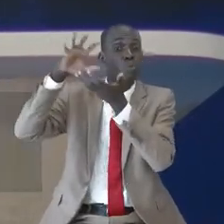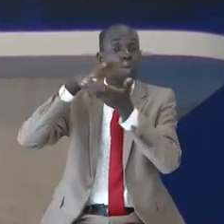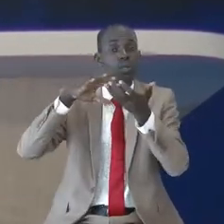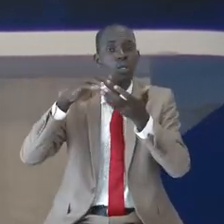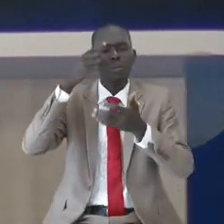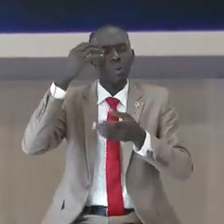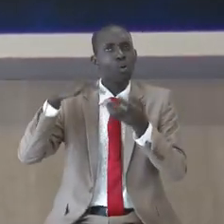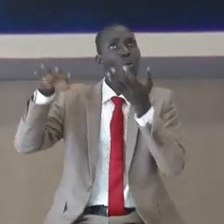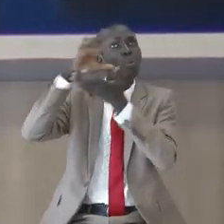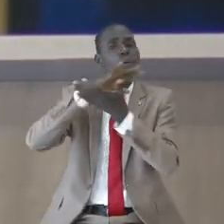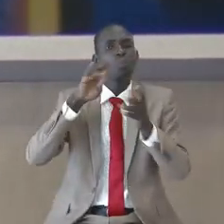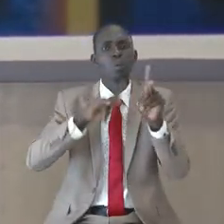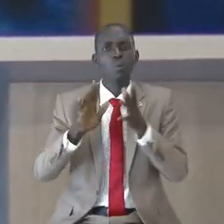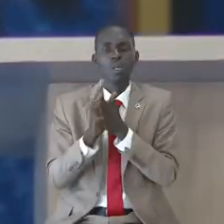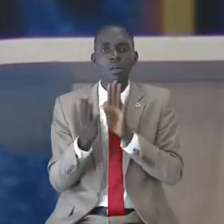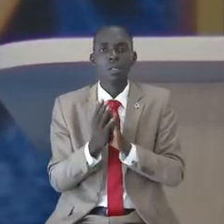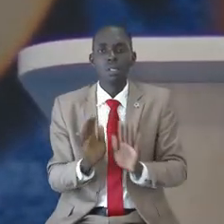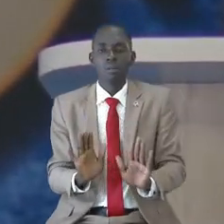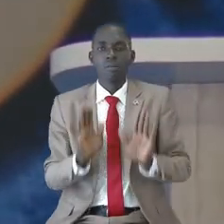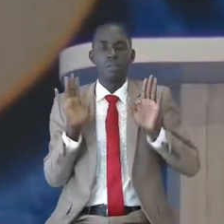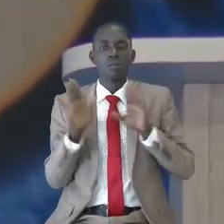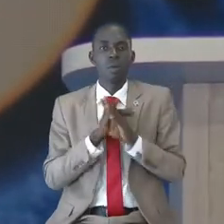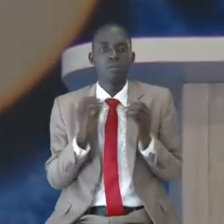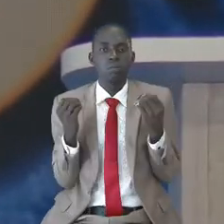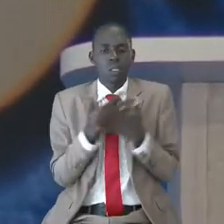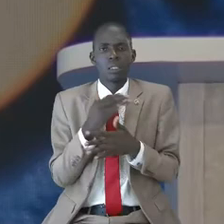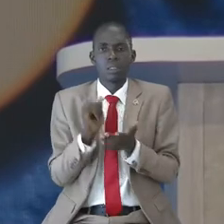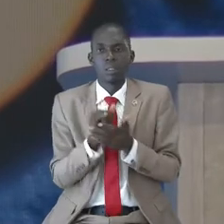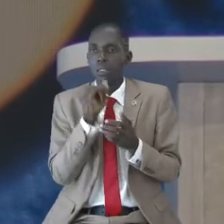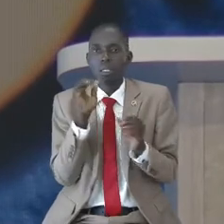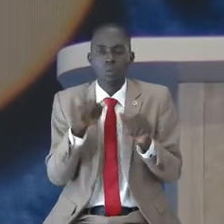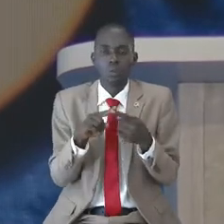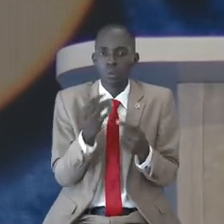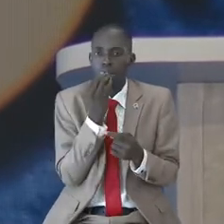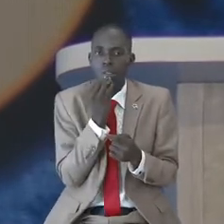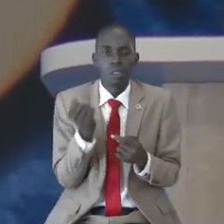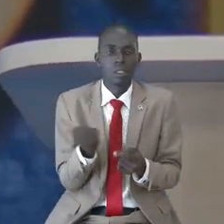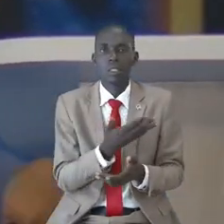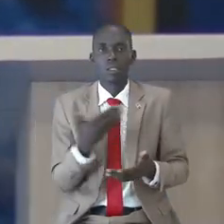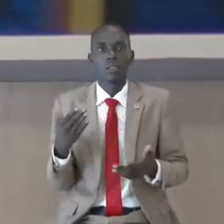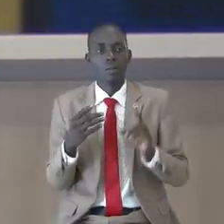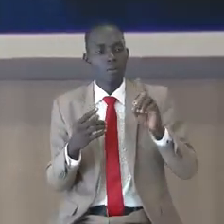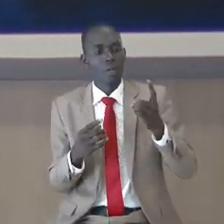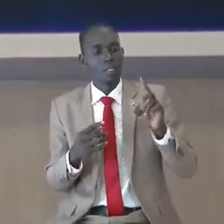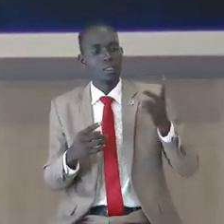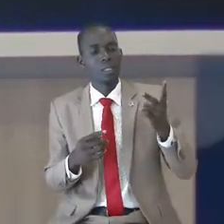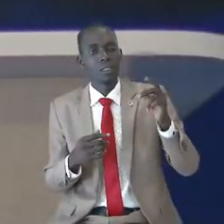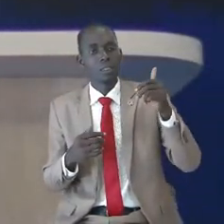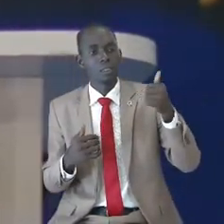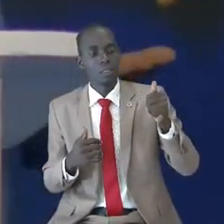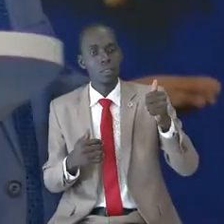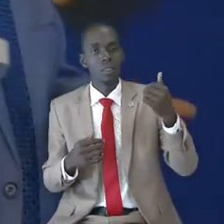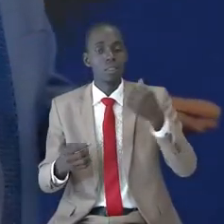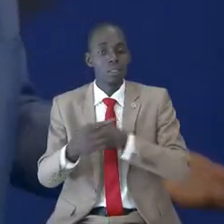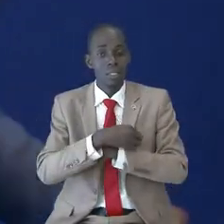so afraid, fearful, that they couldn't eat anything. First day, second day, seventh day, tenth day,